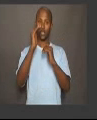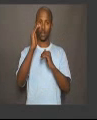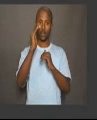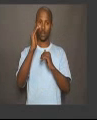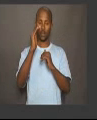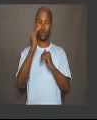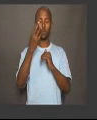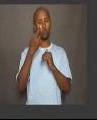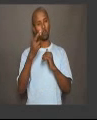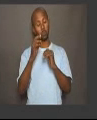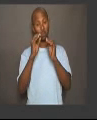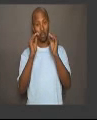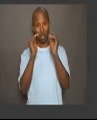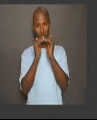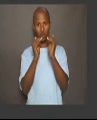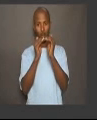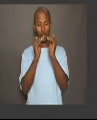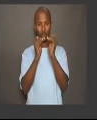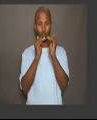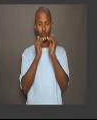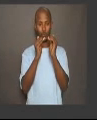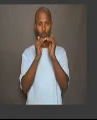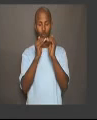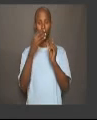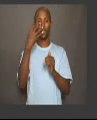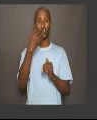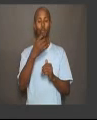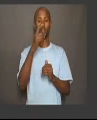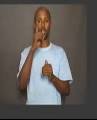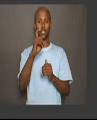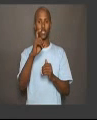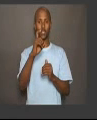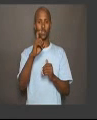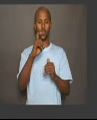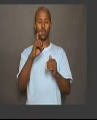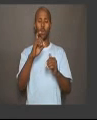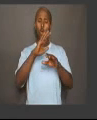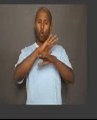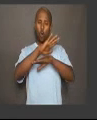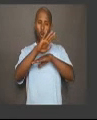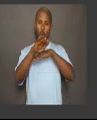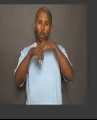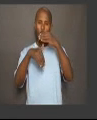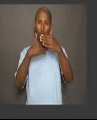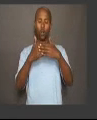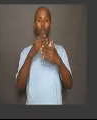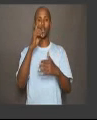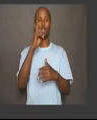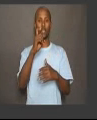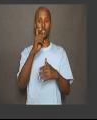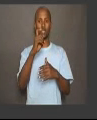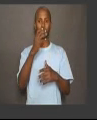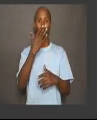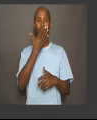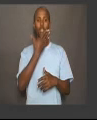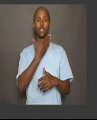than or equal to f of x for all x in